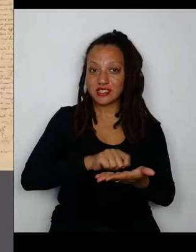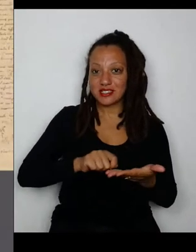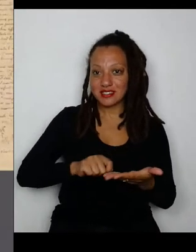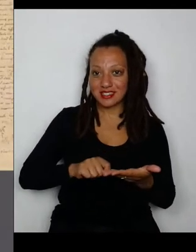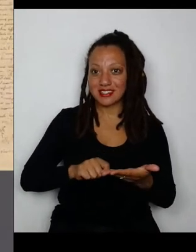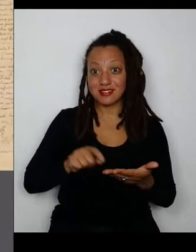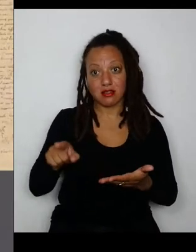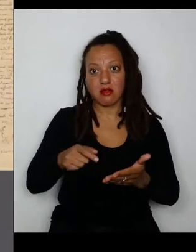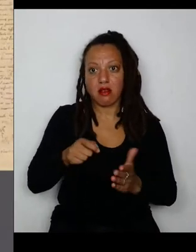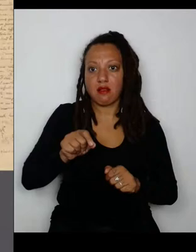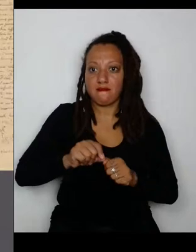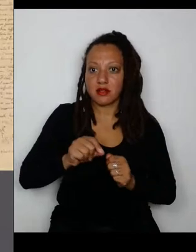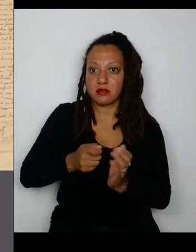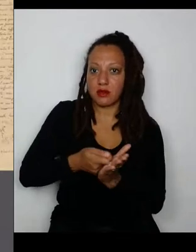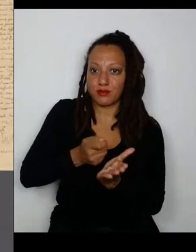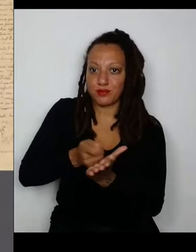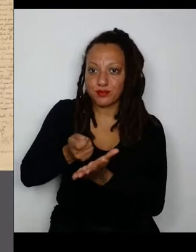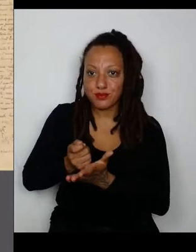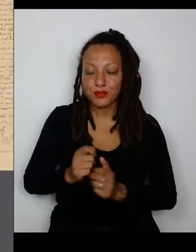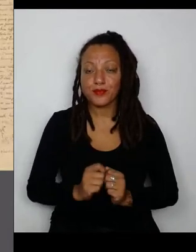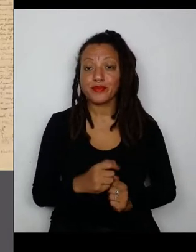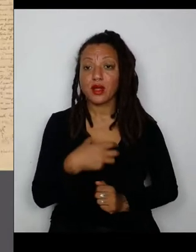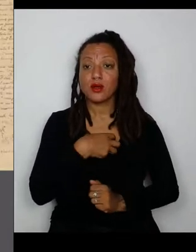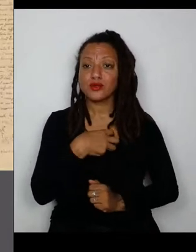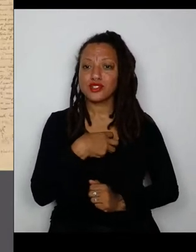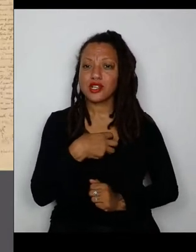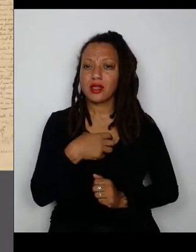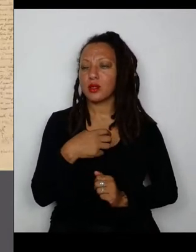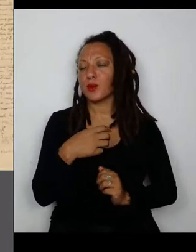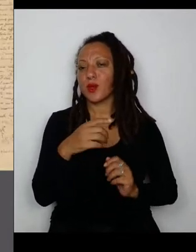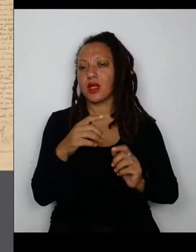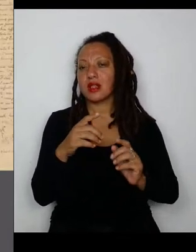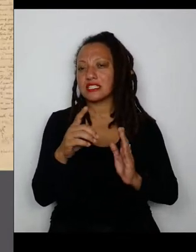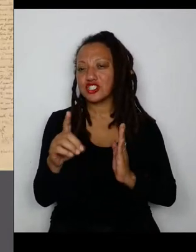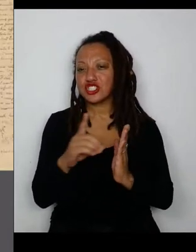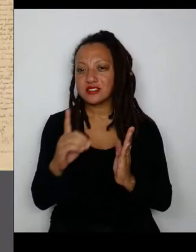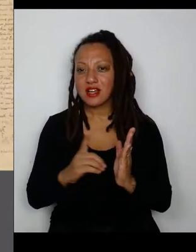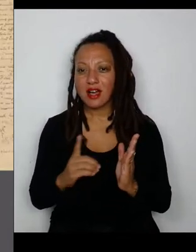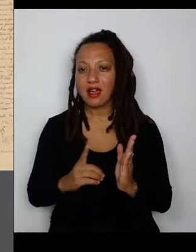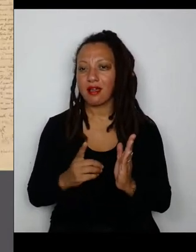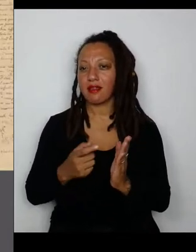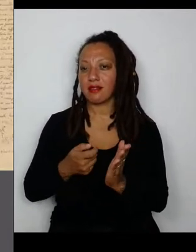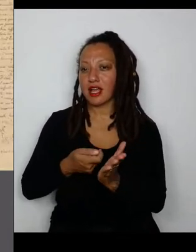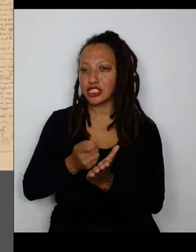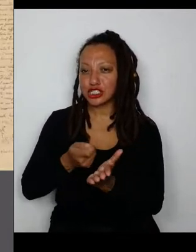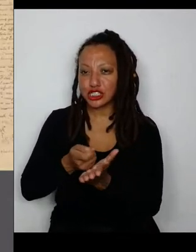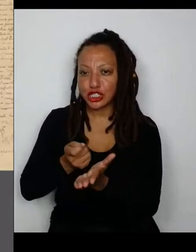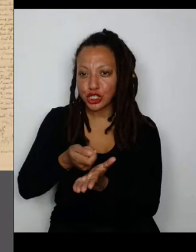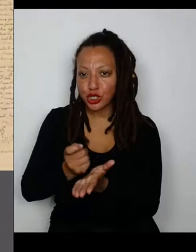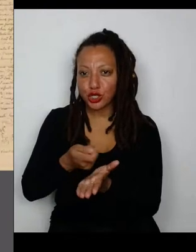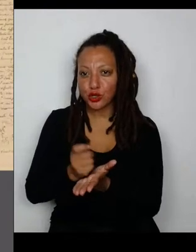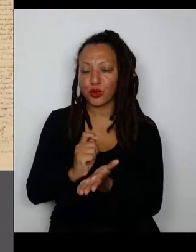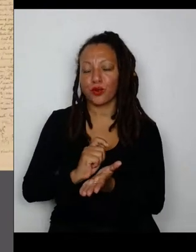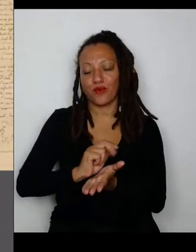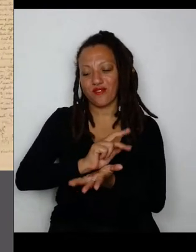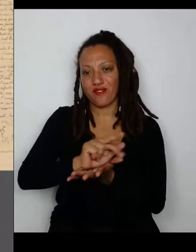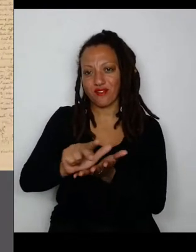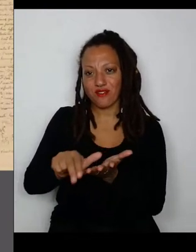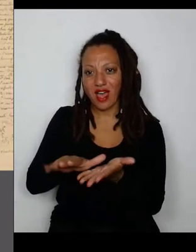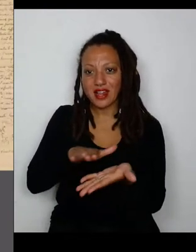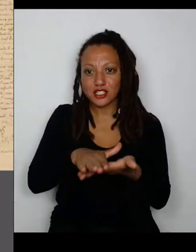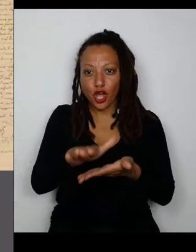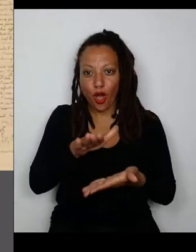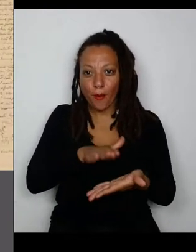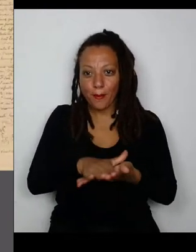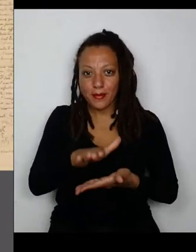masthead woodcut design for different copies of the same issue blurring the distinction between the unique and the multiple